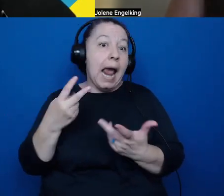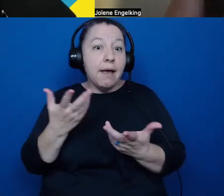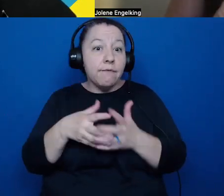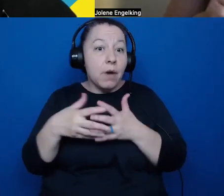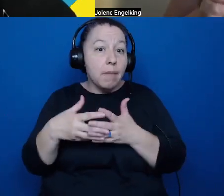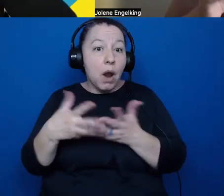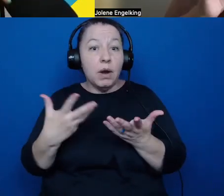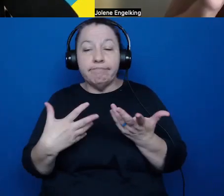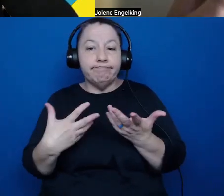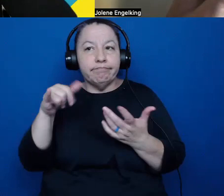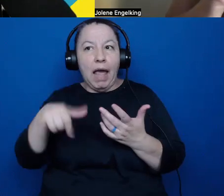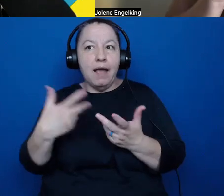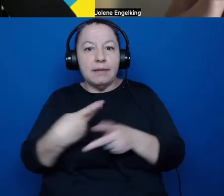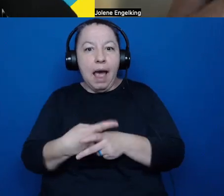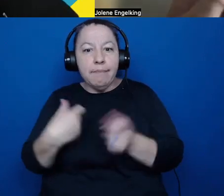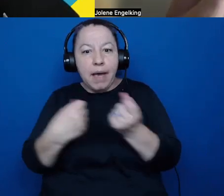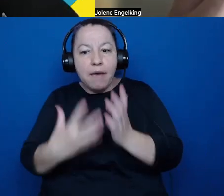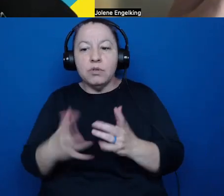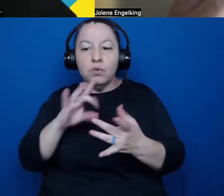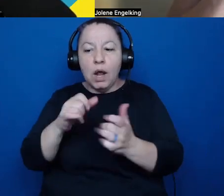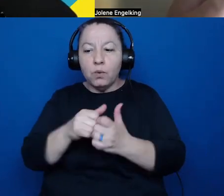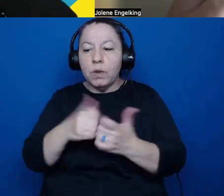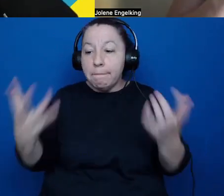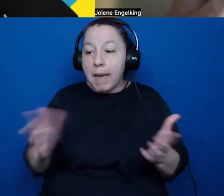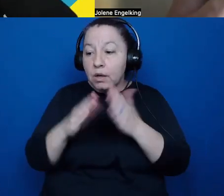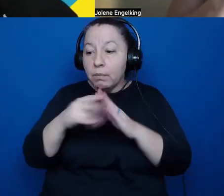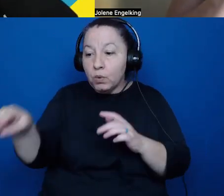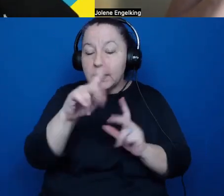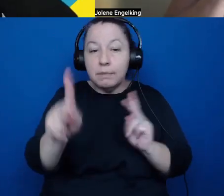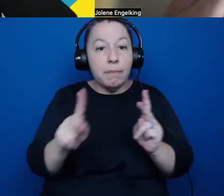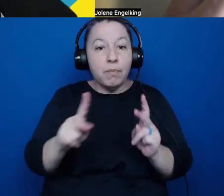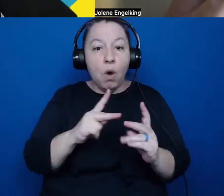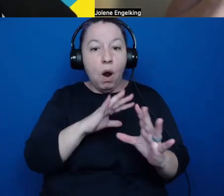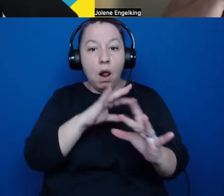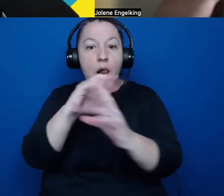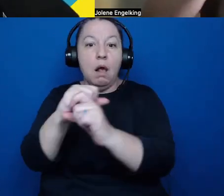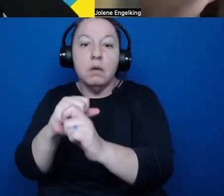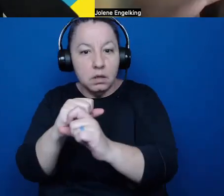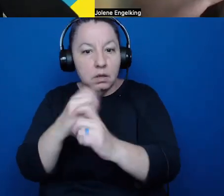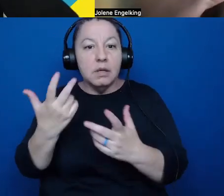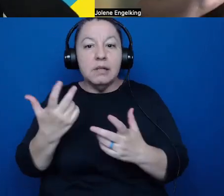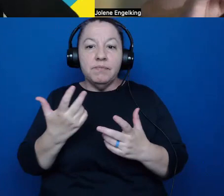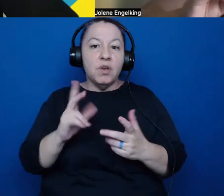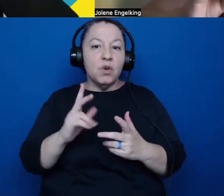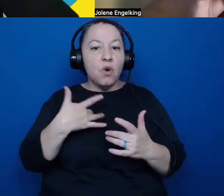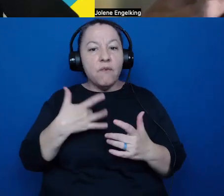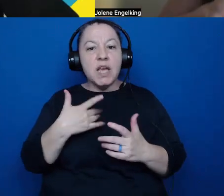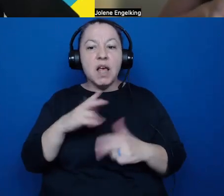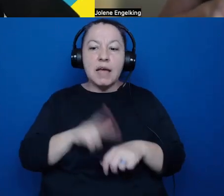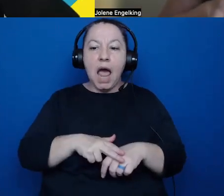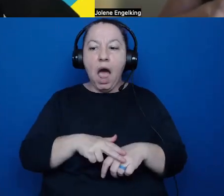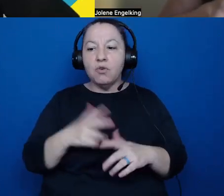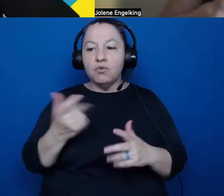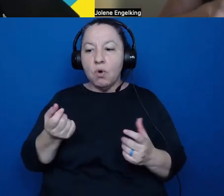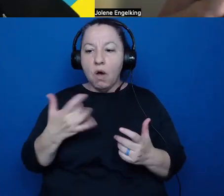lot of communities, like native people are attractive to native people, right? Like where you feel comfort, you feel this natural sense of knowing. But